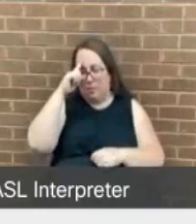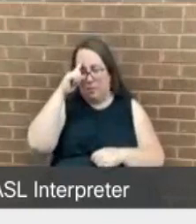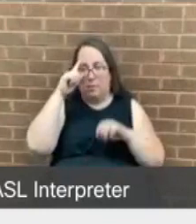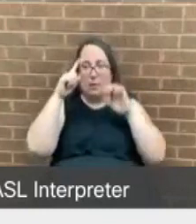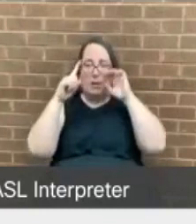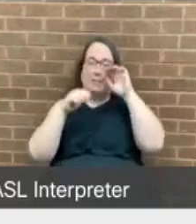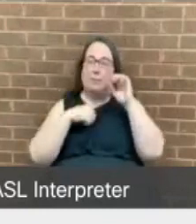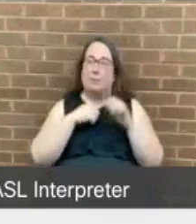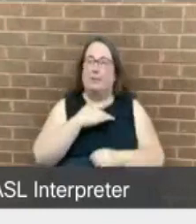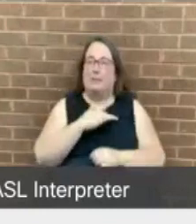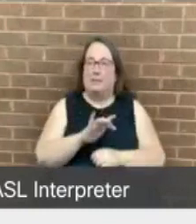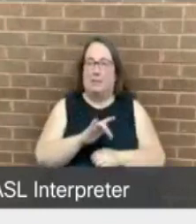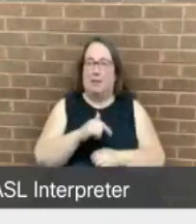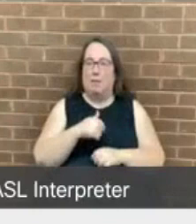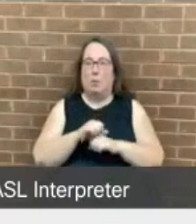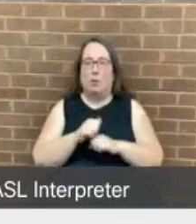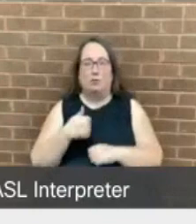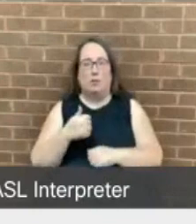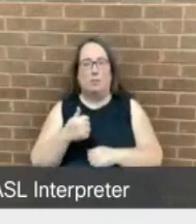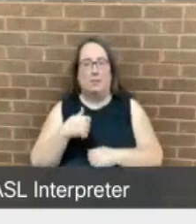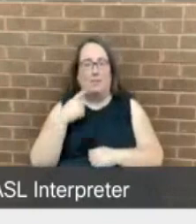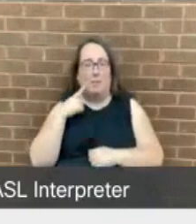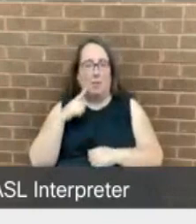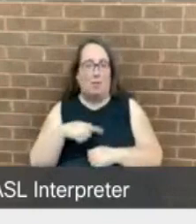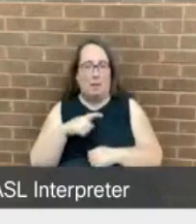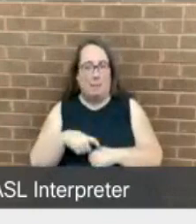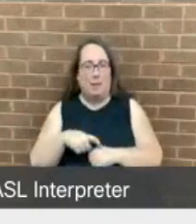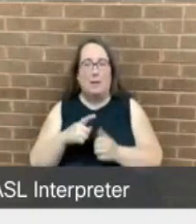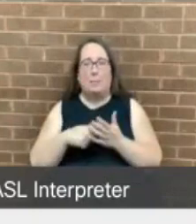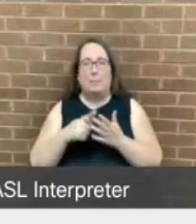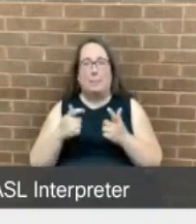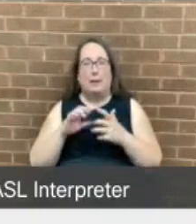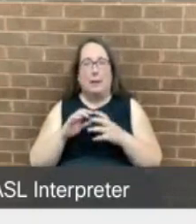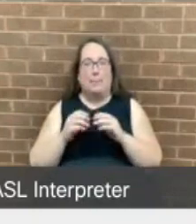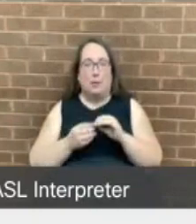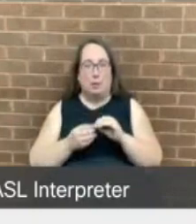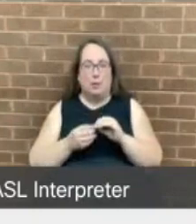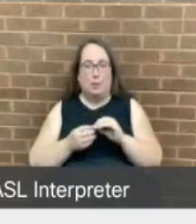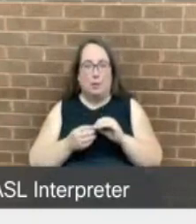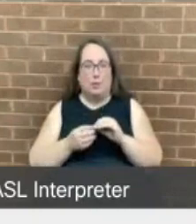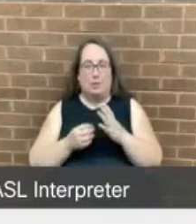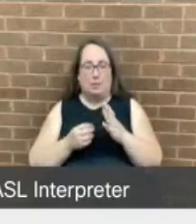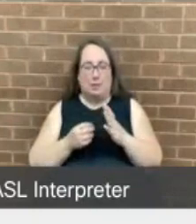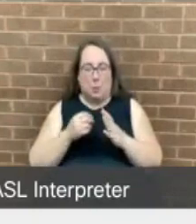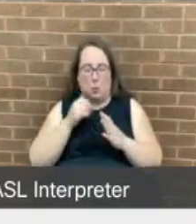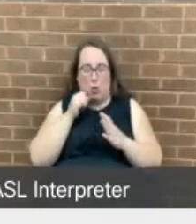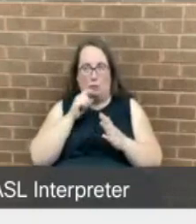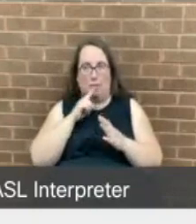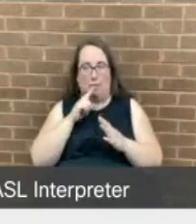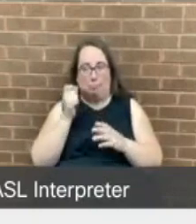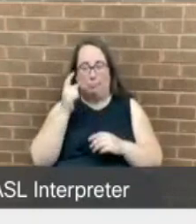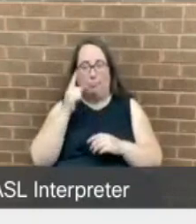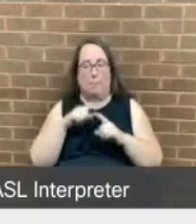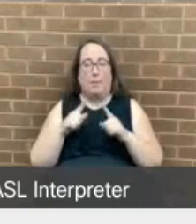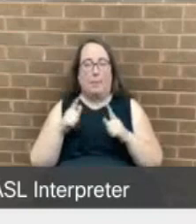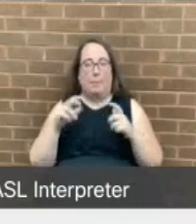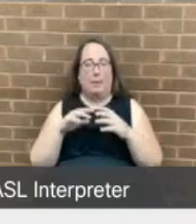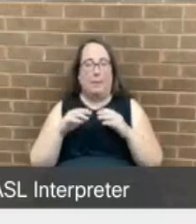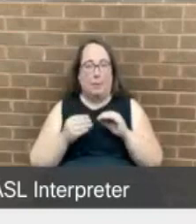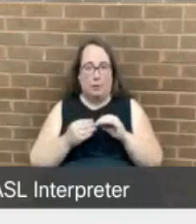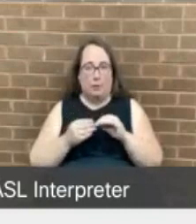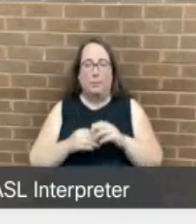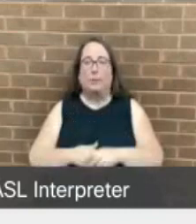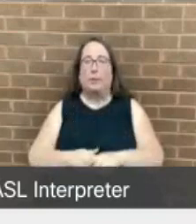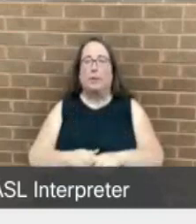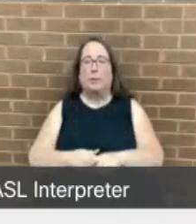I have to be sensitive to the fact that I've worked in transportation so long that sometimes the big numbers, you become desensitized to big numbers, and I say it's not a